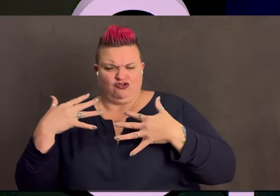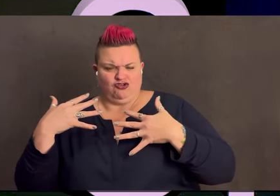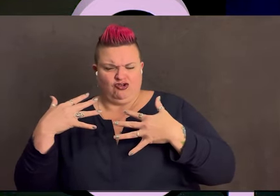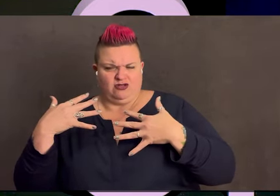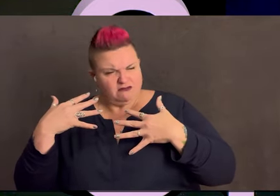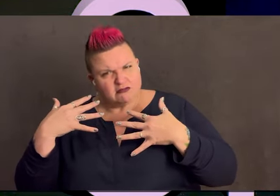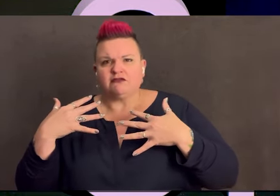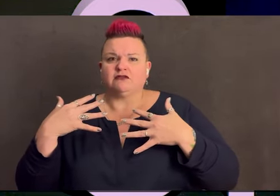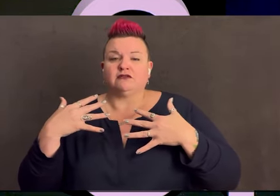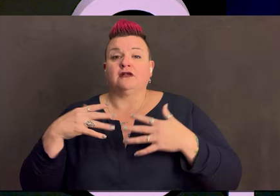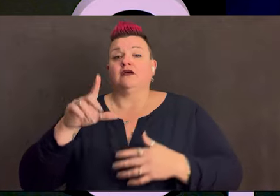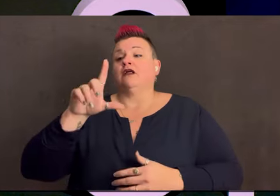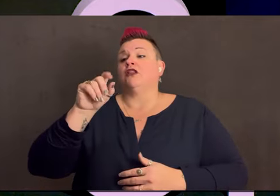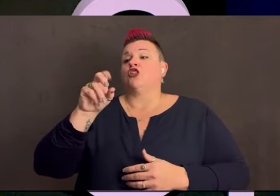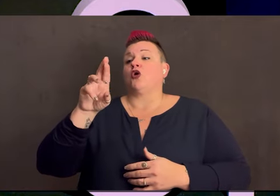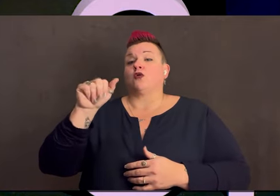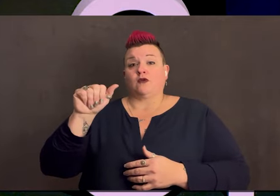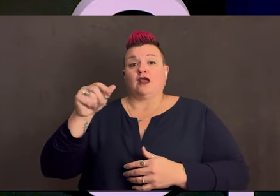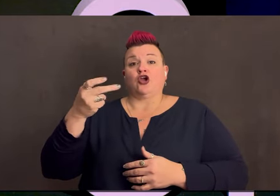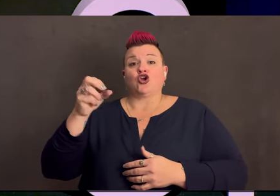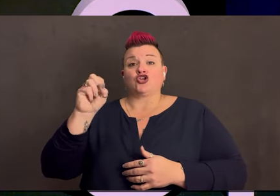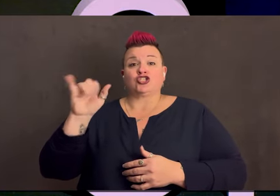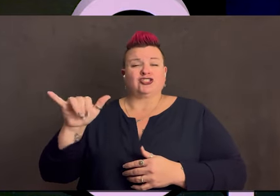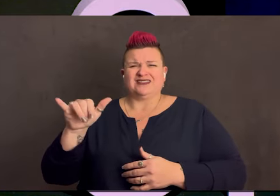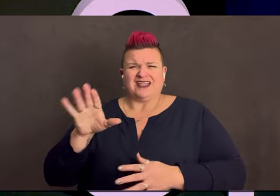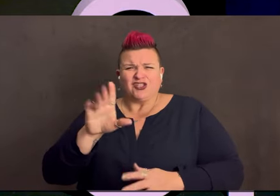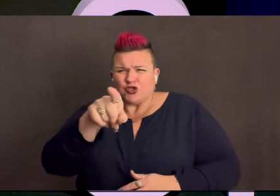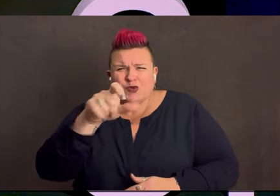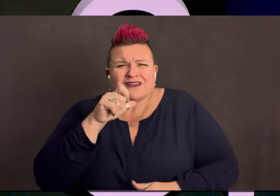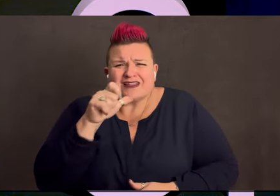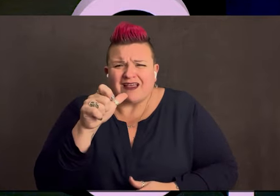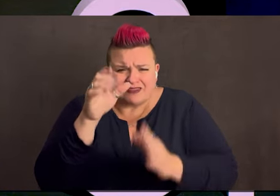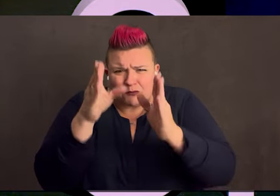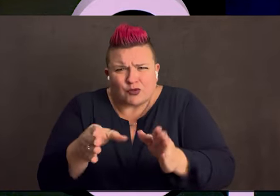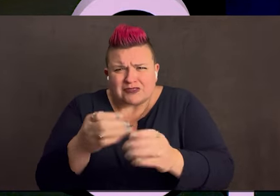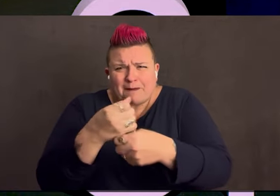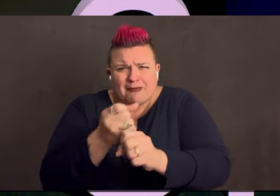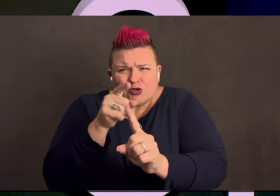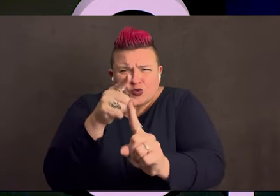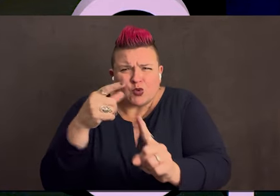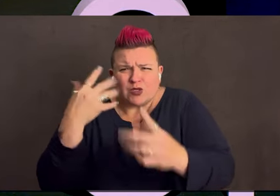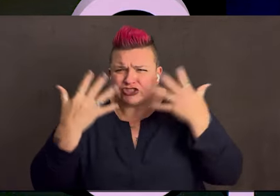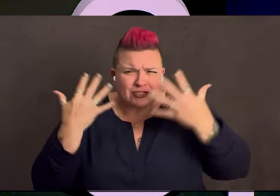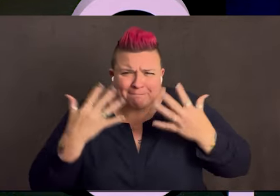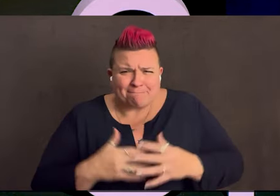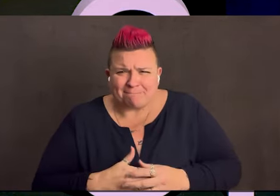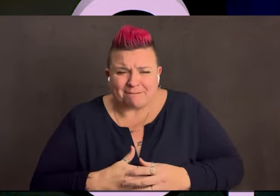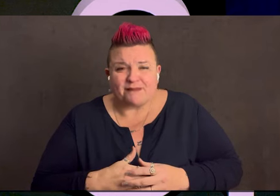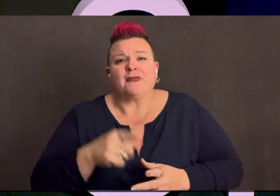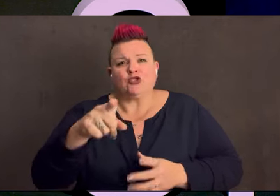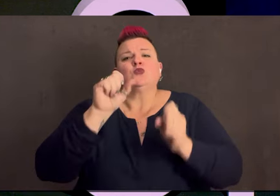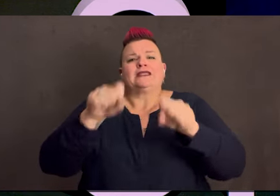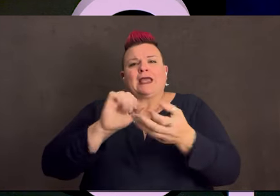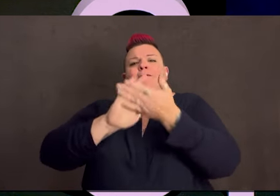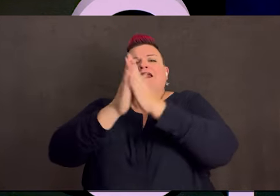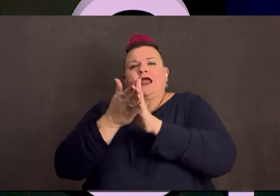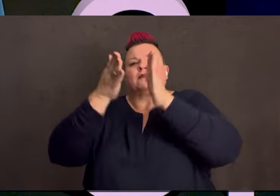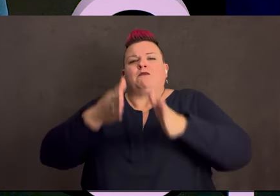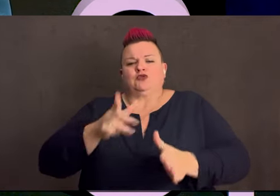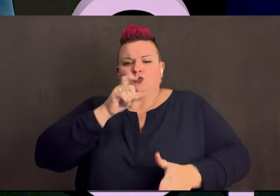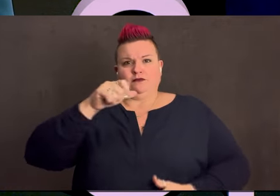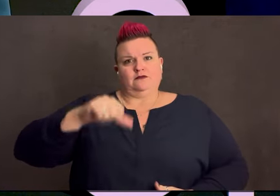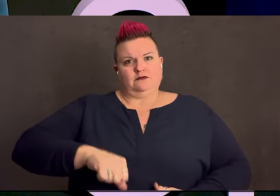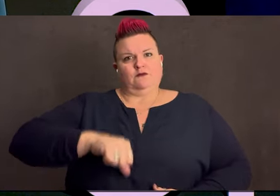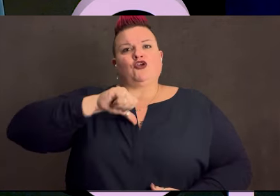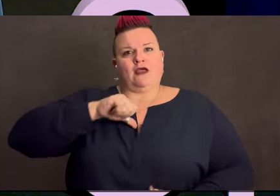But the great Laura Hershey said, you weren't the one who made you ashamed, but you can be the one who makes